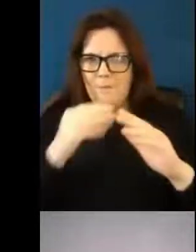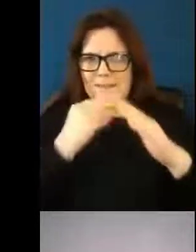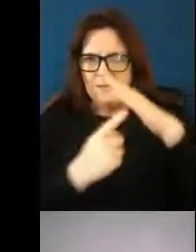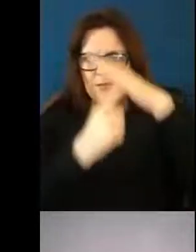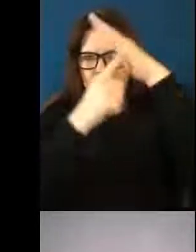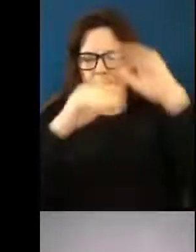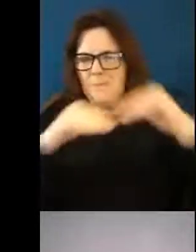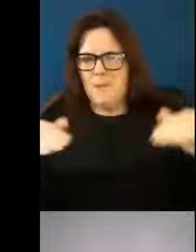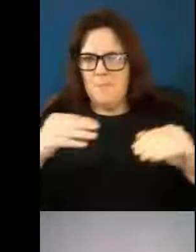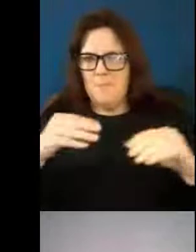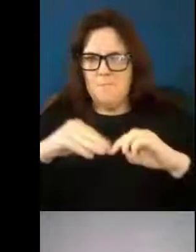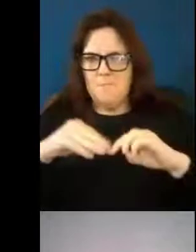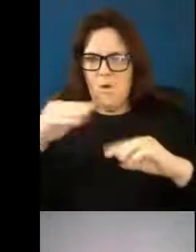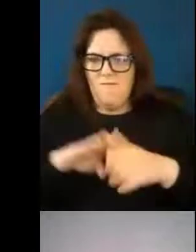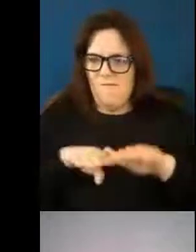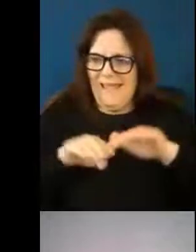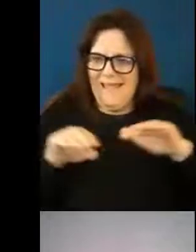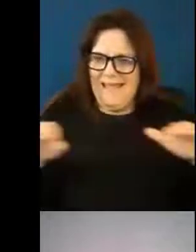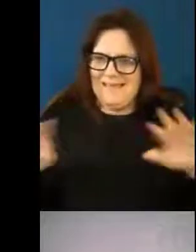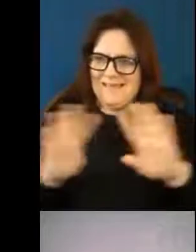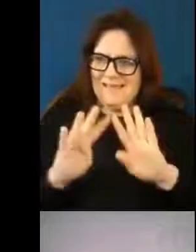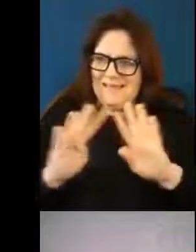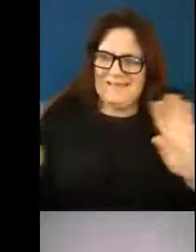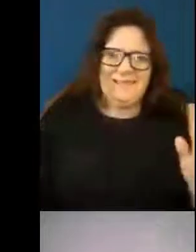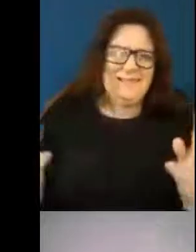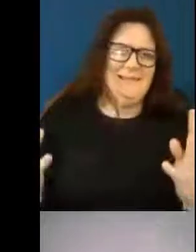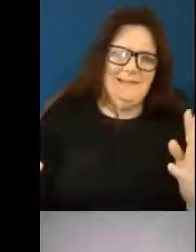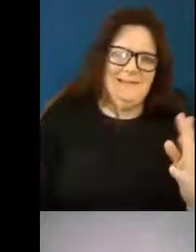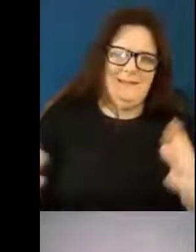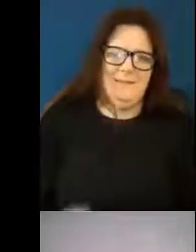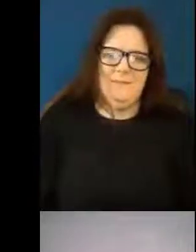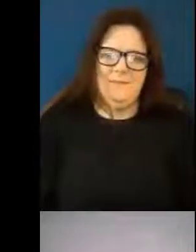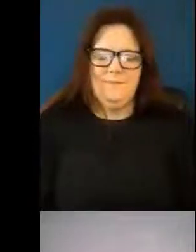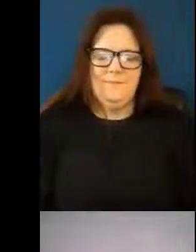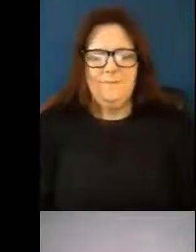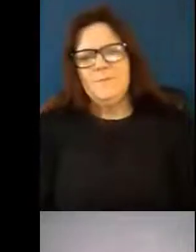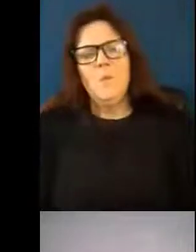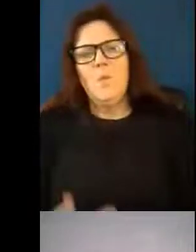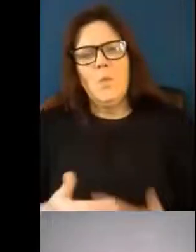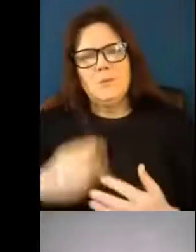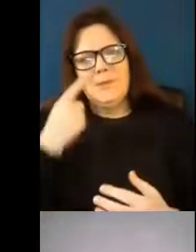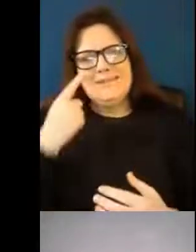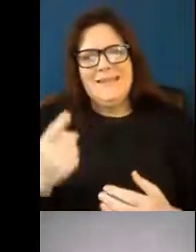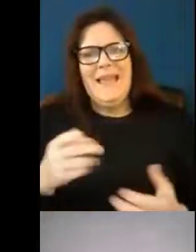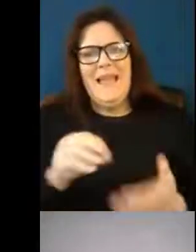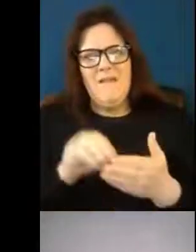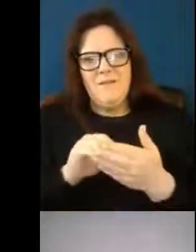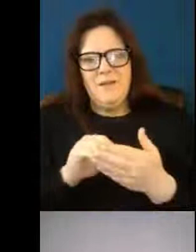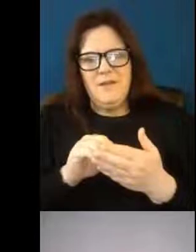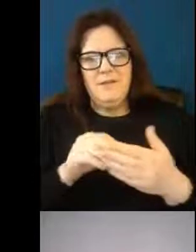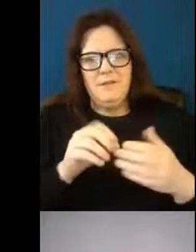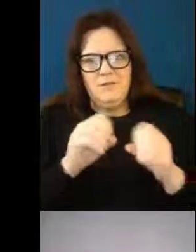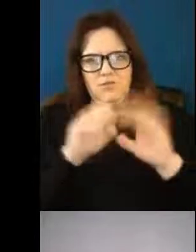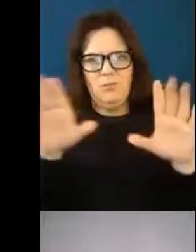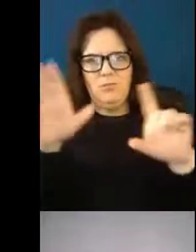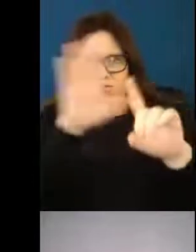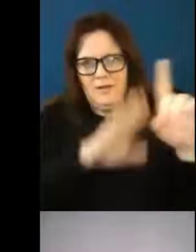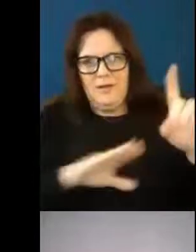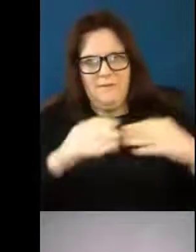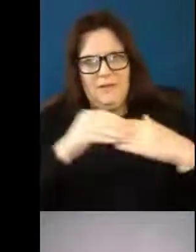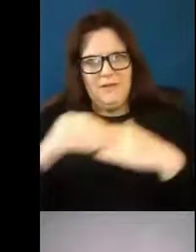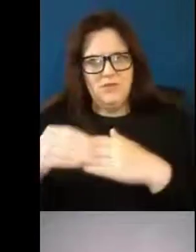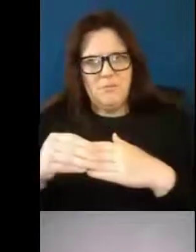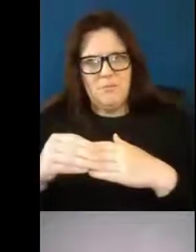flatter than that. I think what we see here is a distributive leadership model